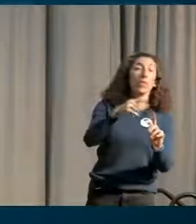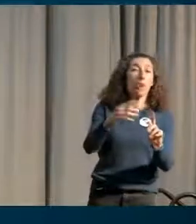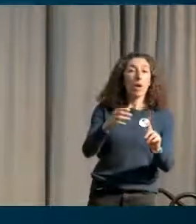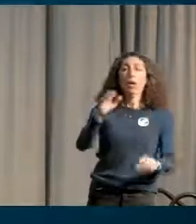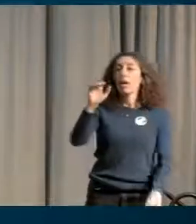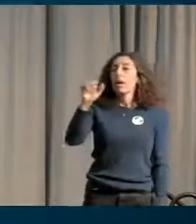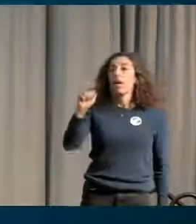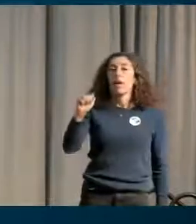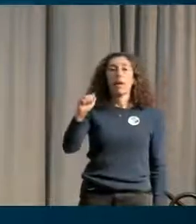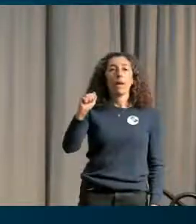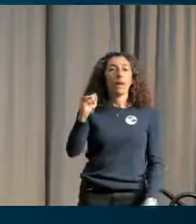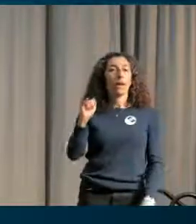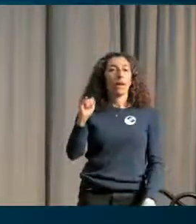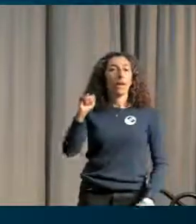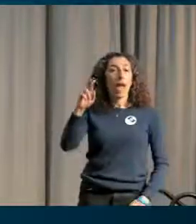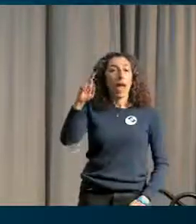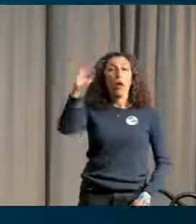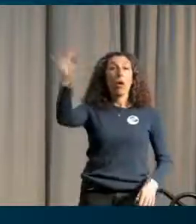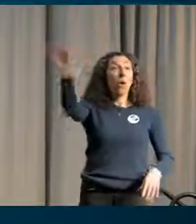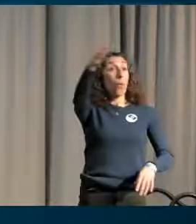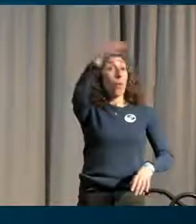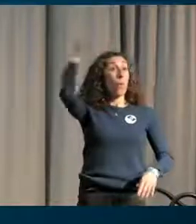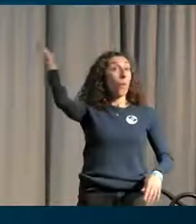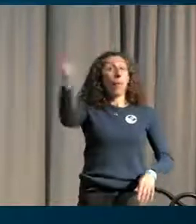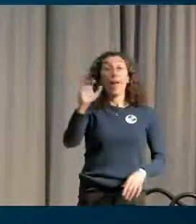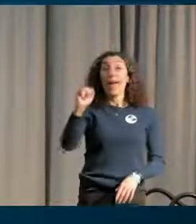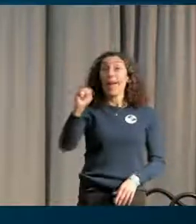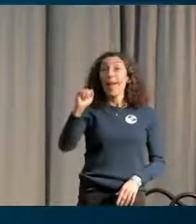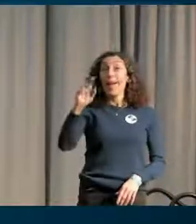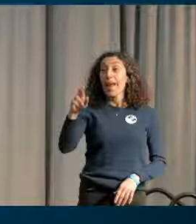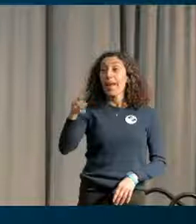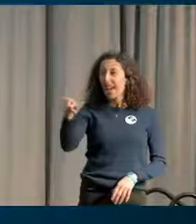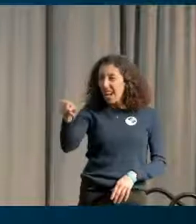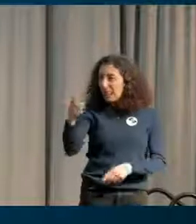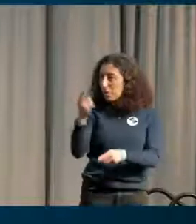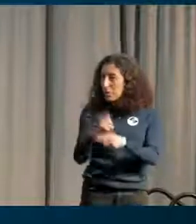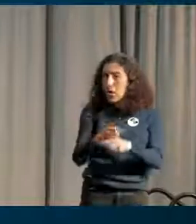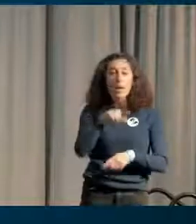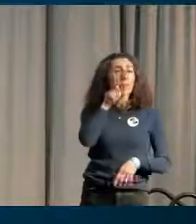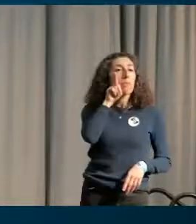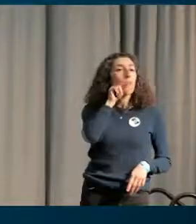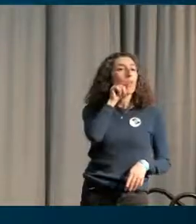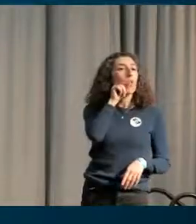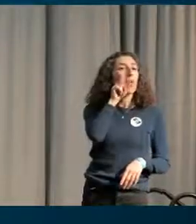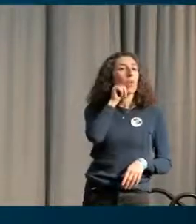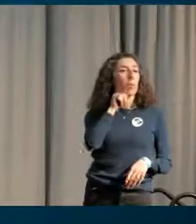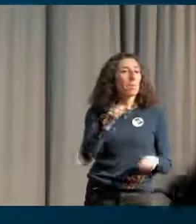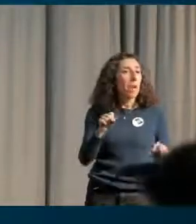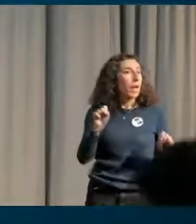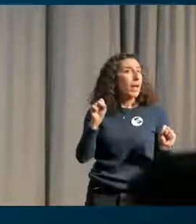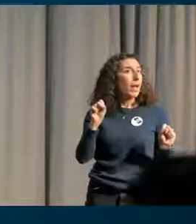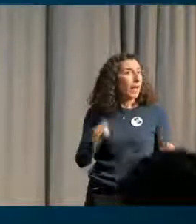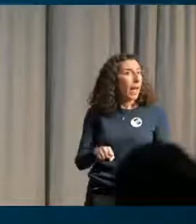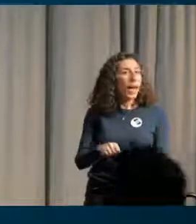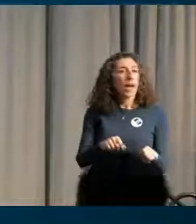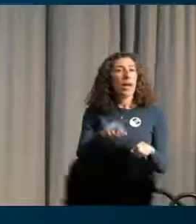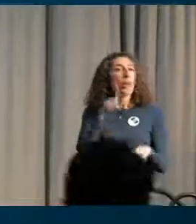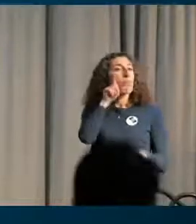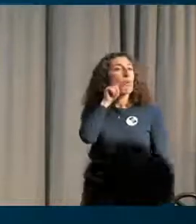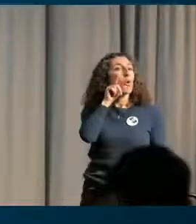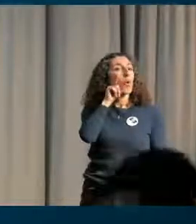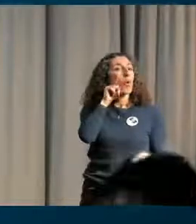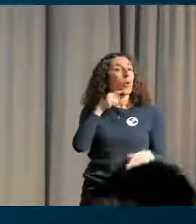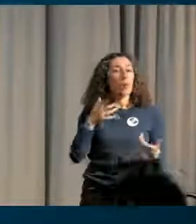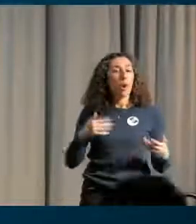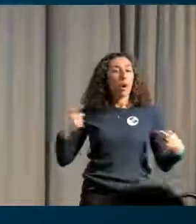air today and how things fly. So even here someone mentioned birds can fly. And yes, birds have mastered this art of manipulating air